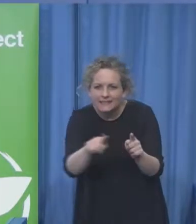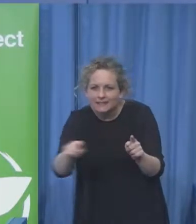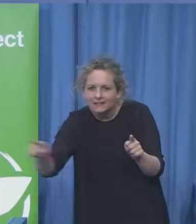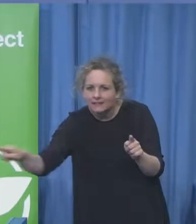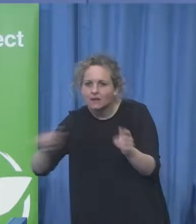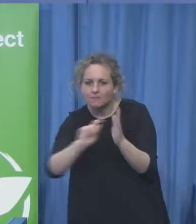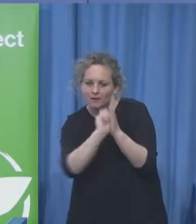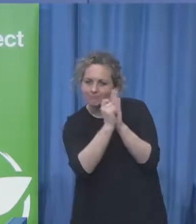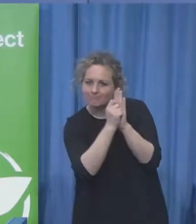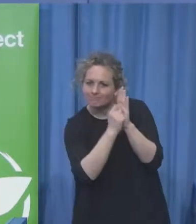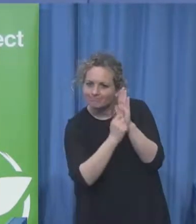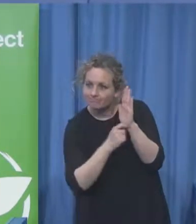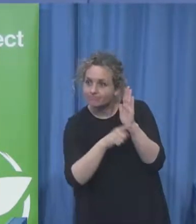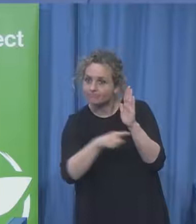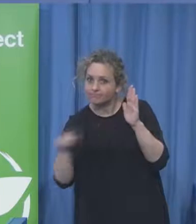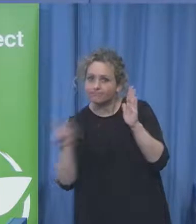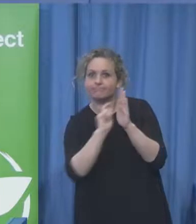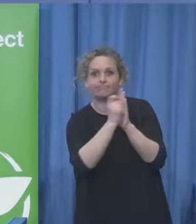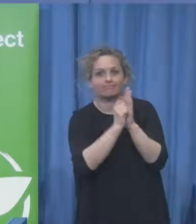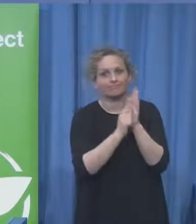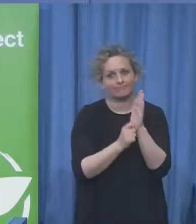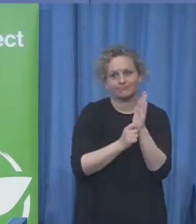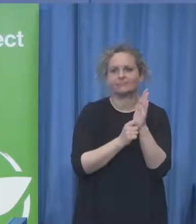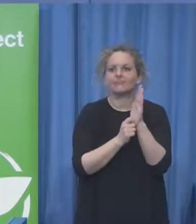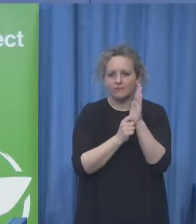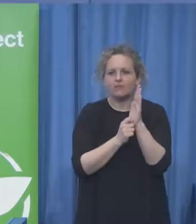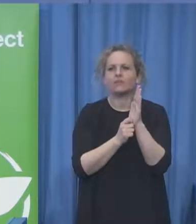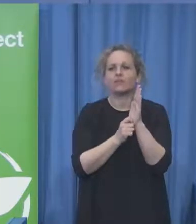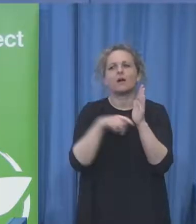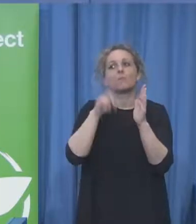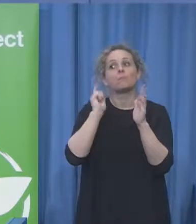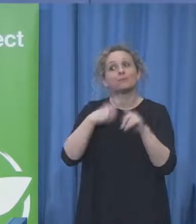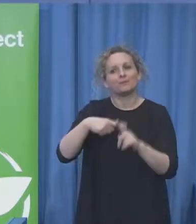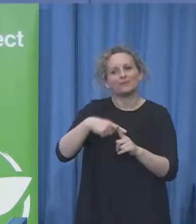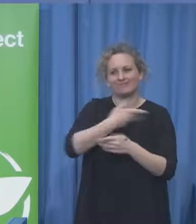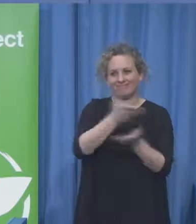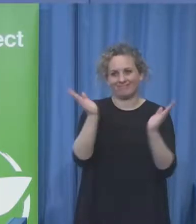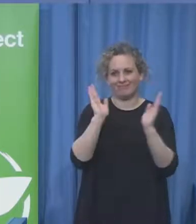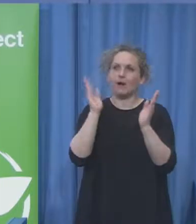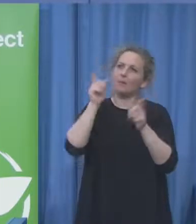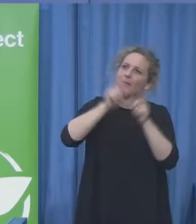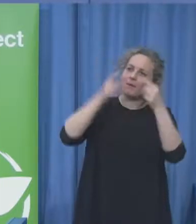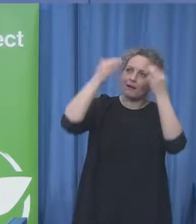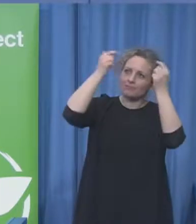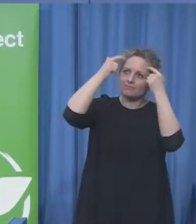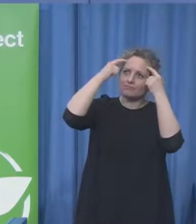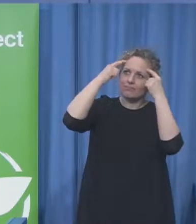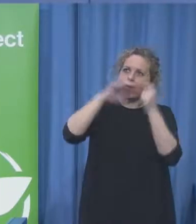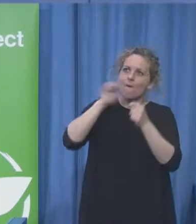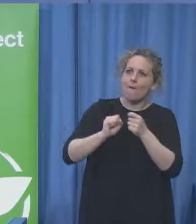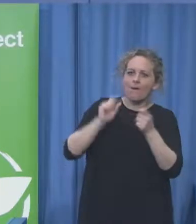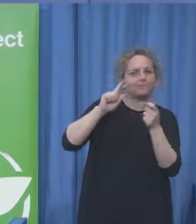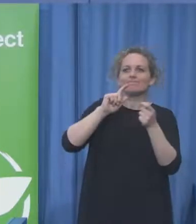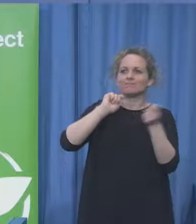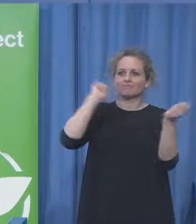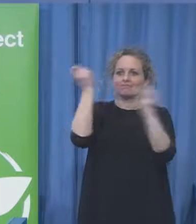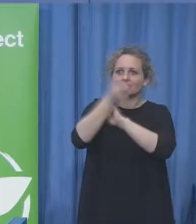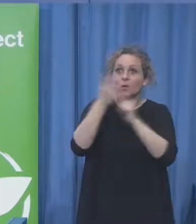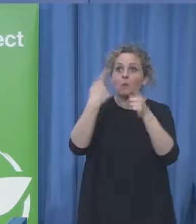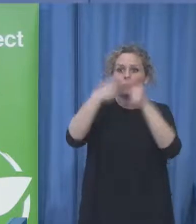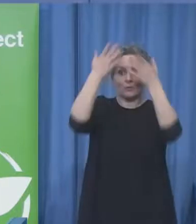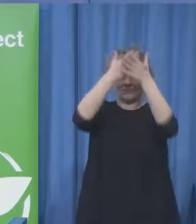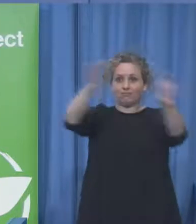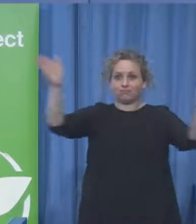underlined. Awareness raising, continuous training and capacity building at all levels and encompassing all actors was mentioned